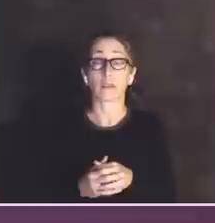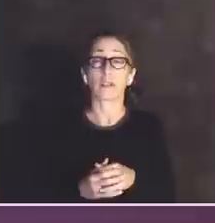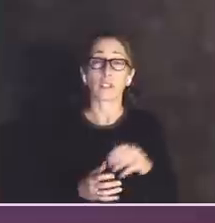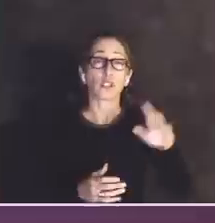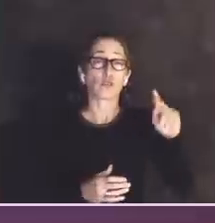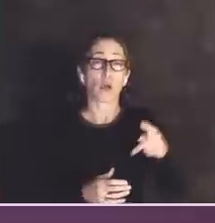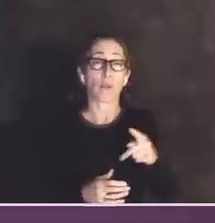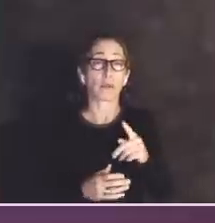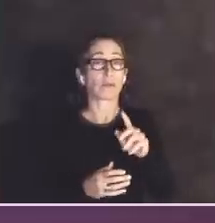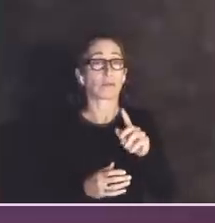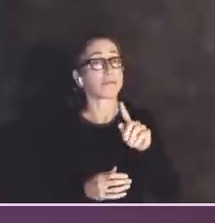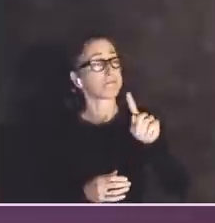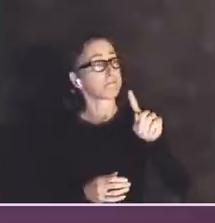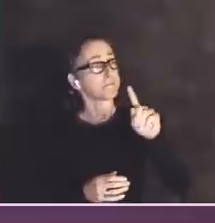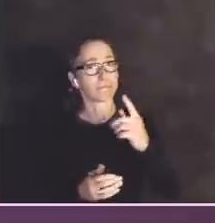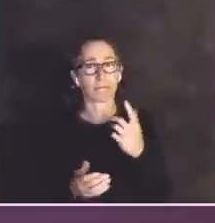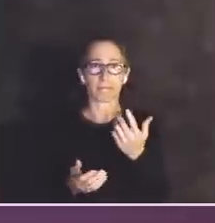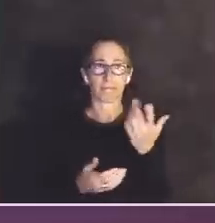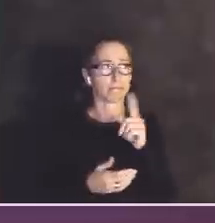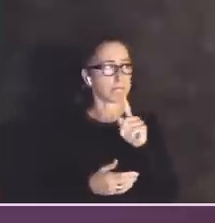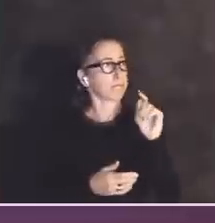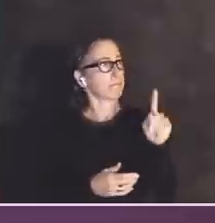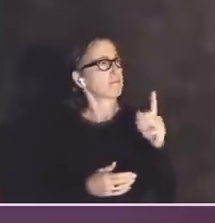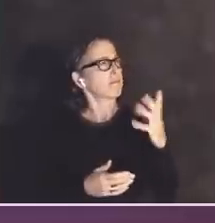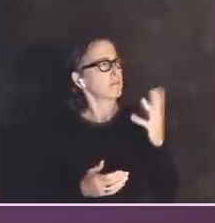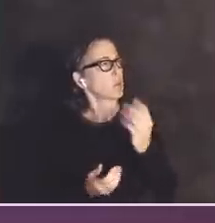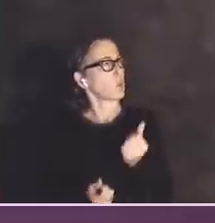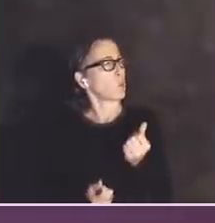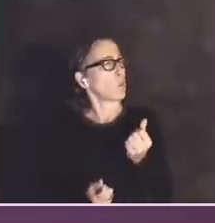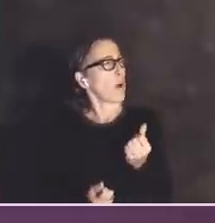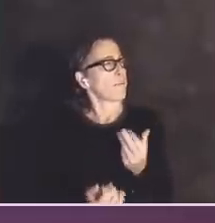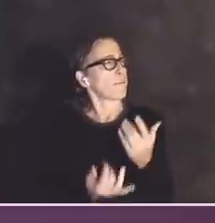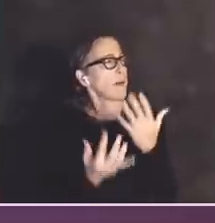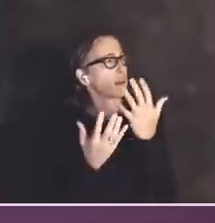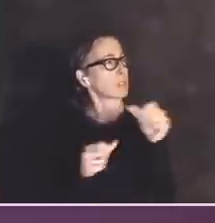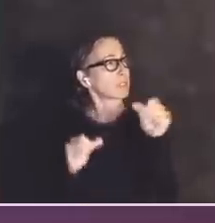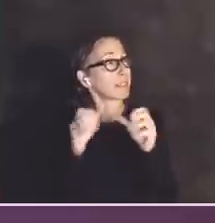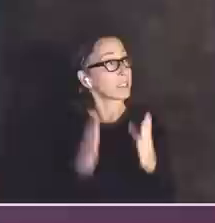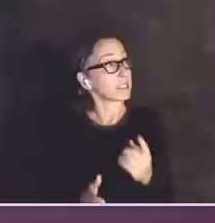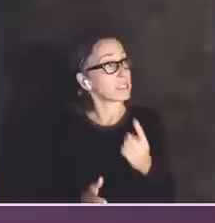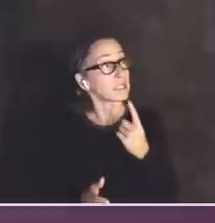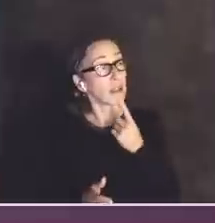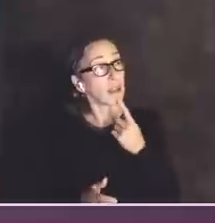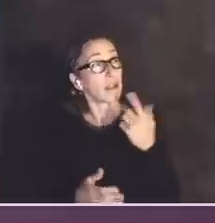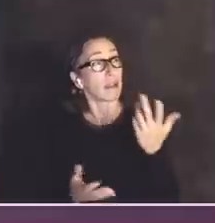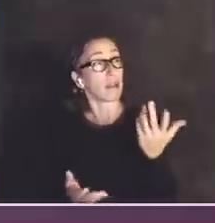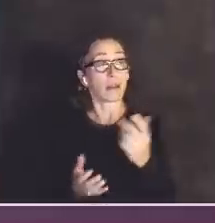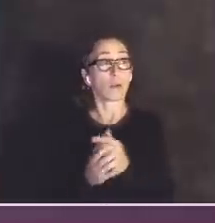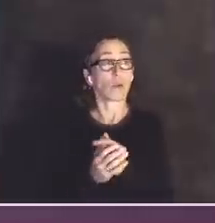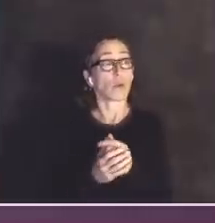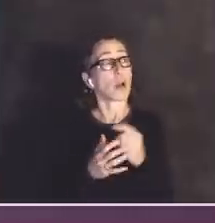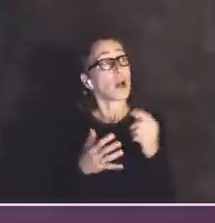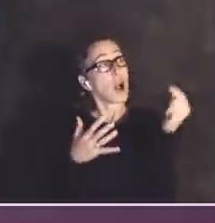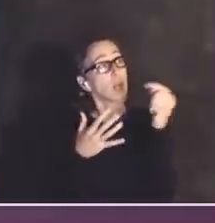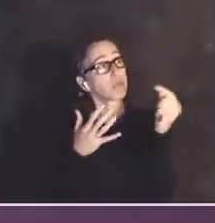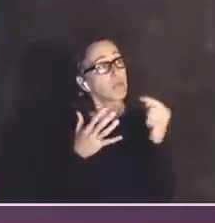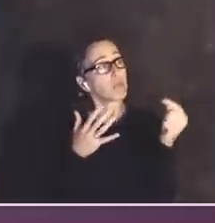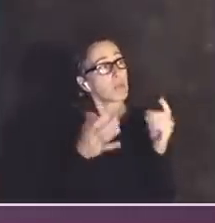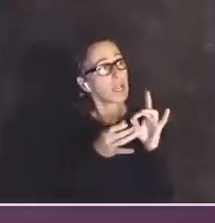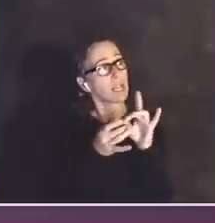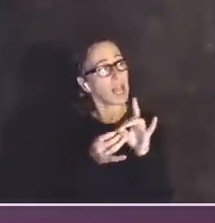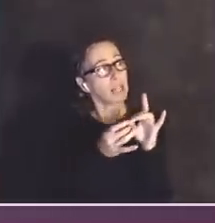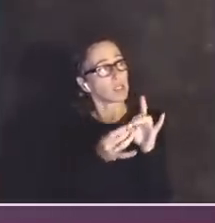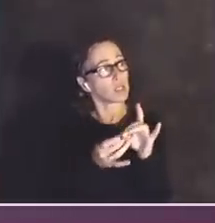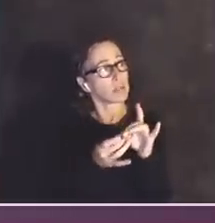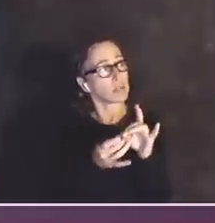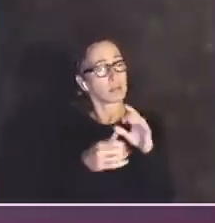so, you know, about the wildfires, you know, scientists are saying this and that about the connection with the climate